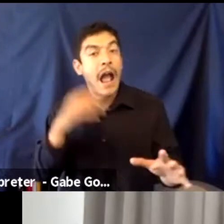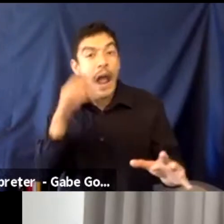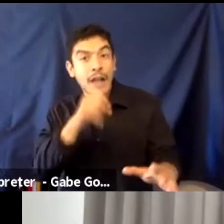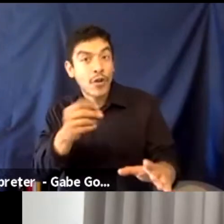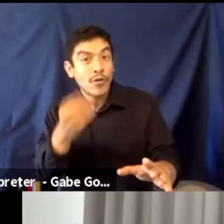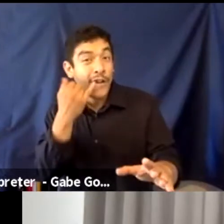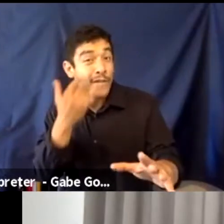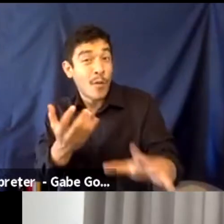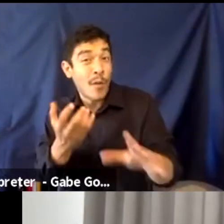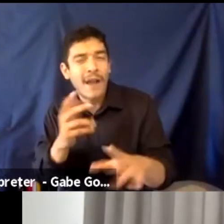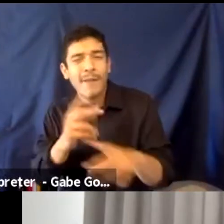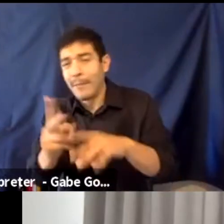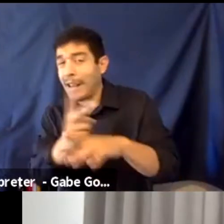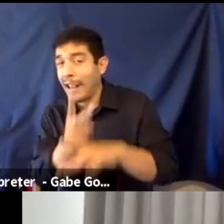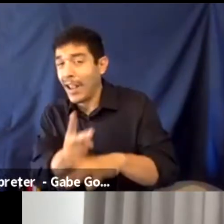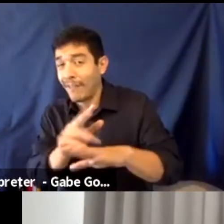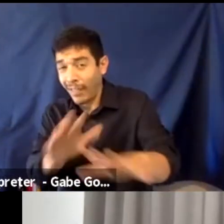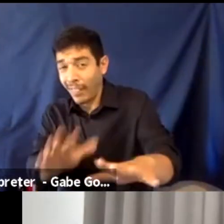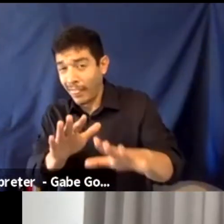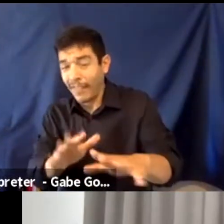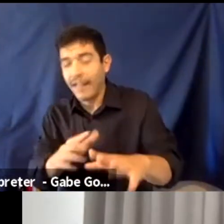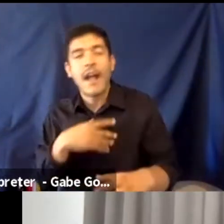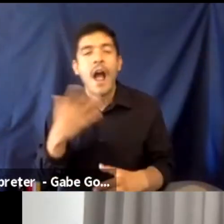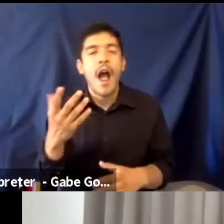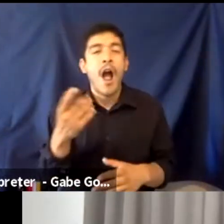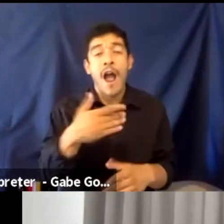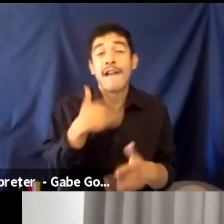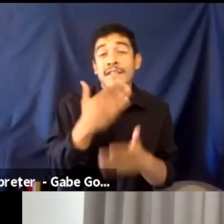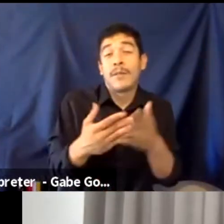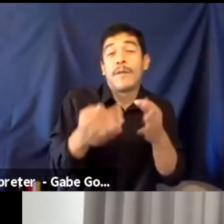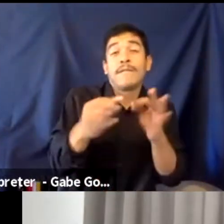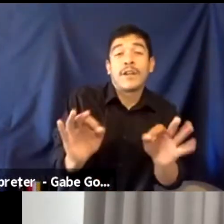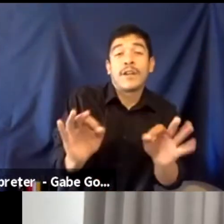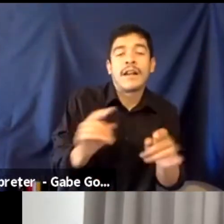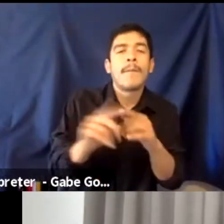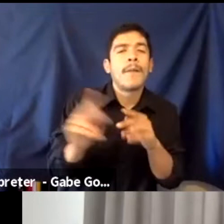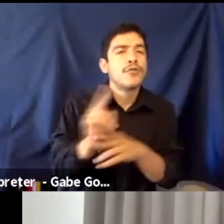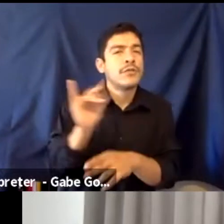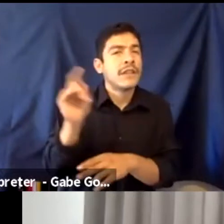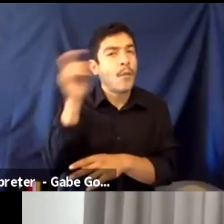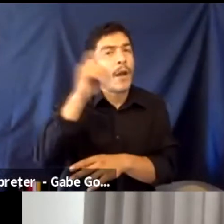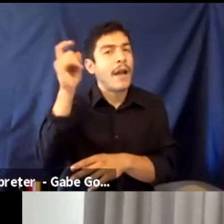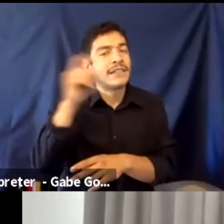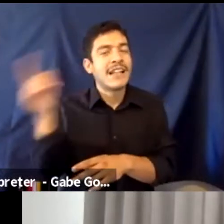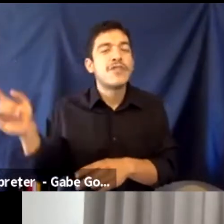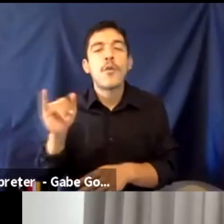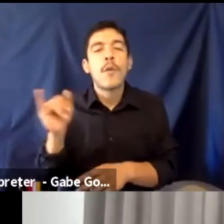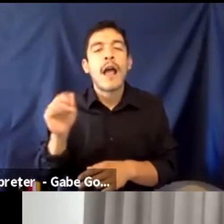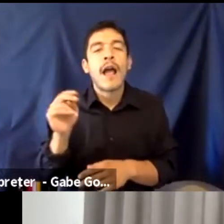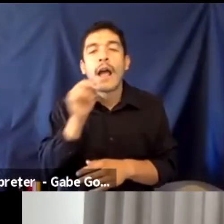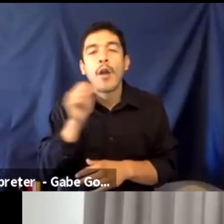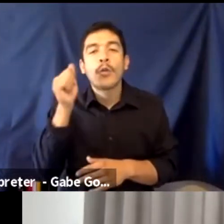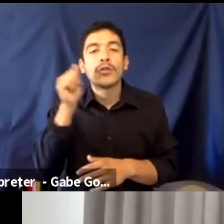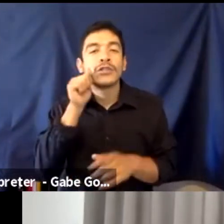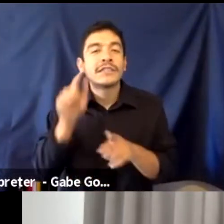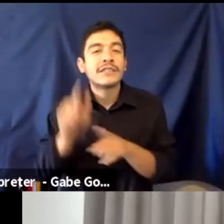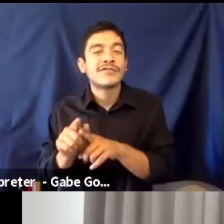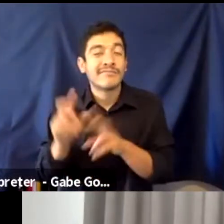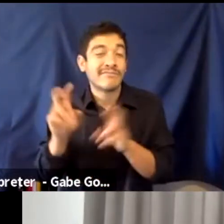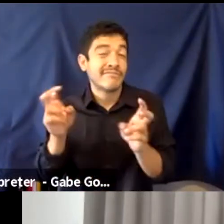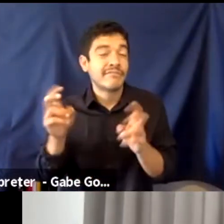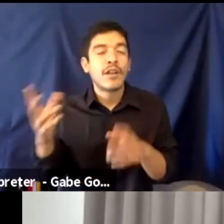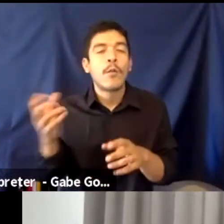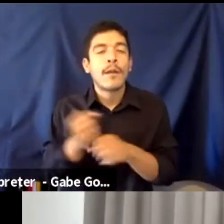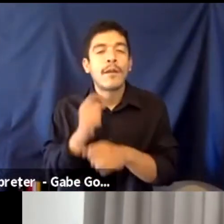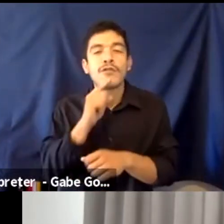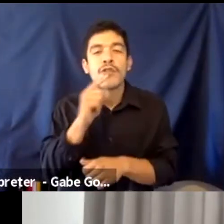careful about it. Like you can have some freedom, but use it wisely. She was almost like an older sister. Like she just wanted to make